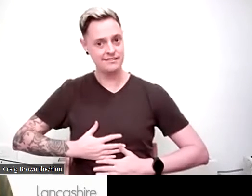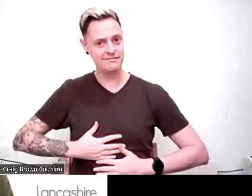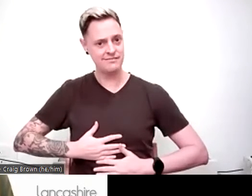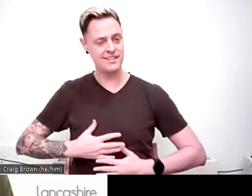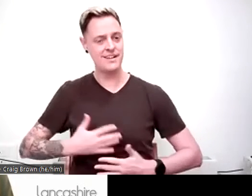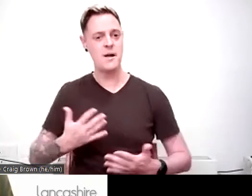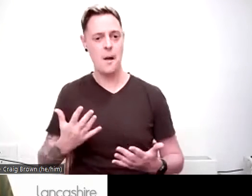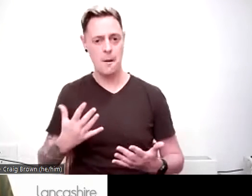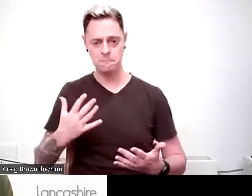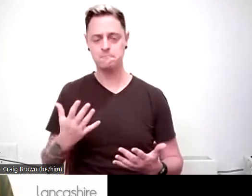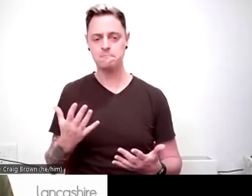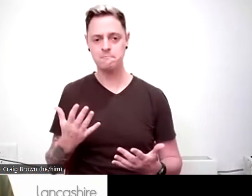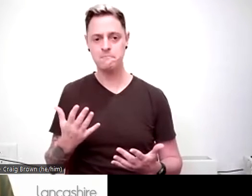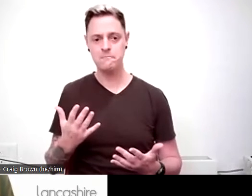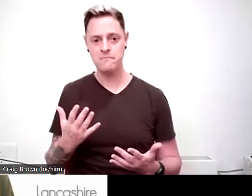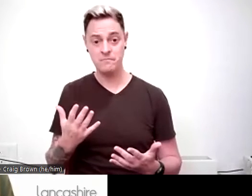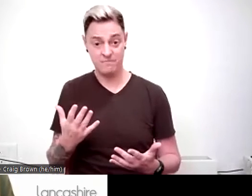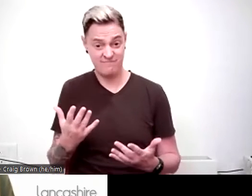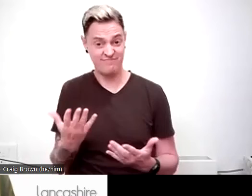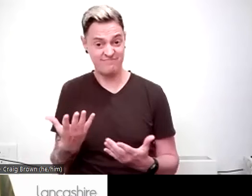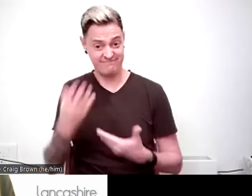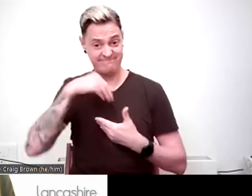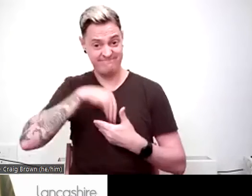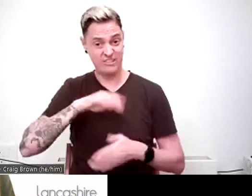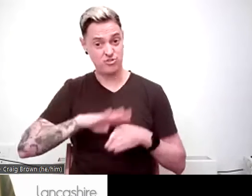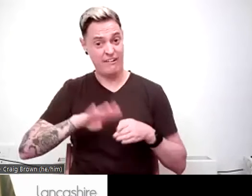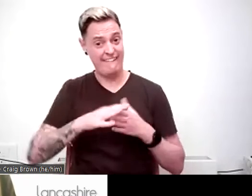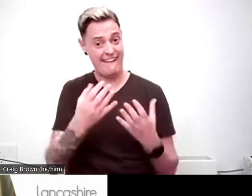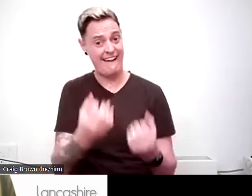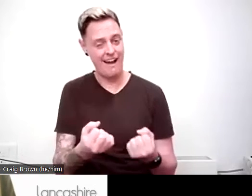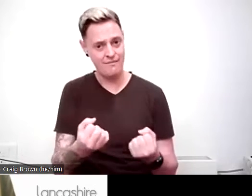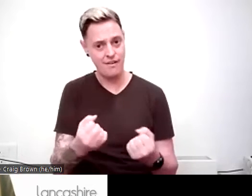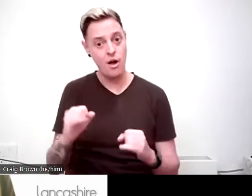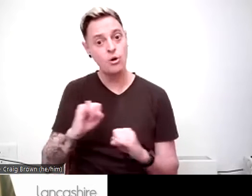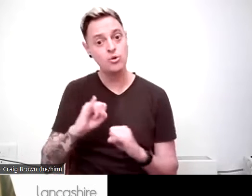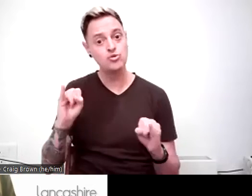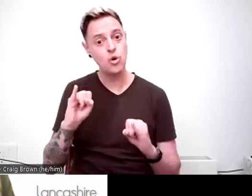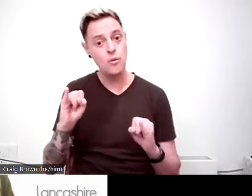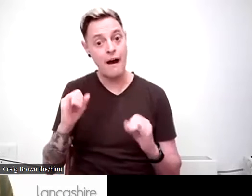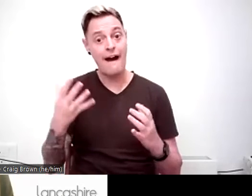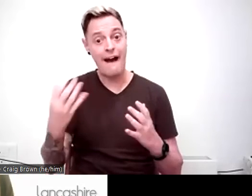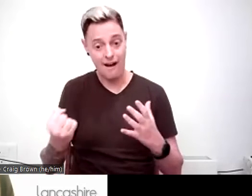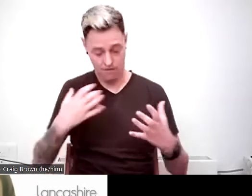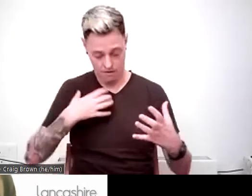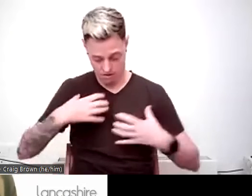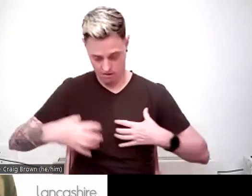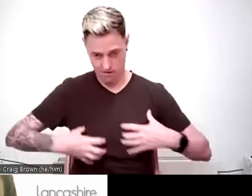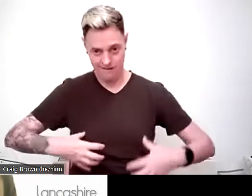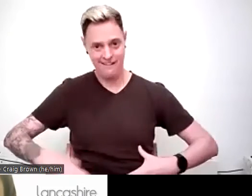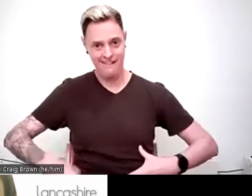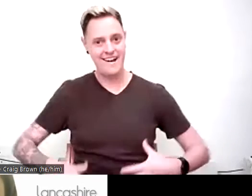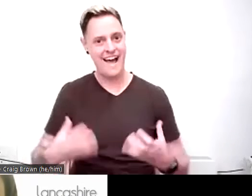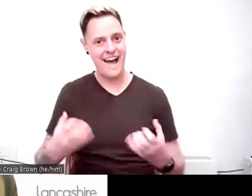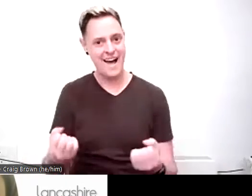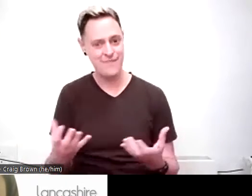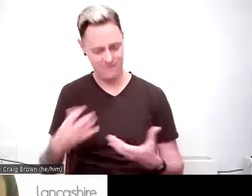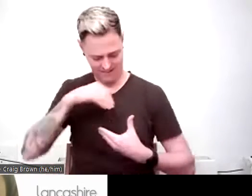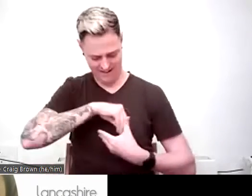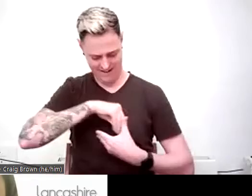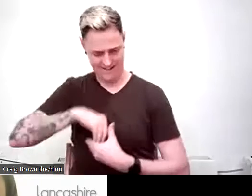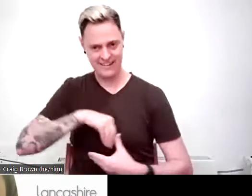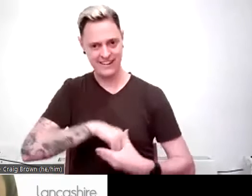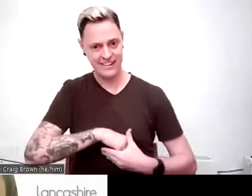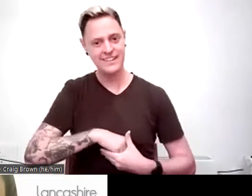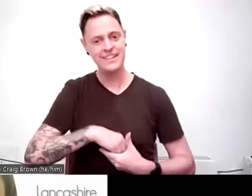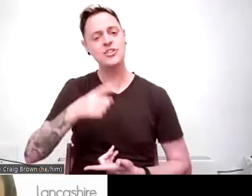I guess it is a part of our training that we do learn that trauma is stored in the body. So as body workers, as people who are instructing